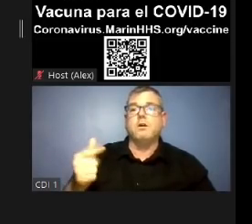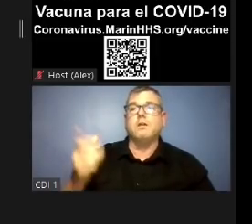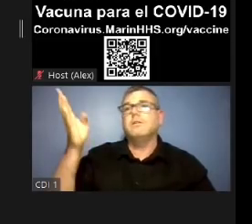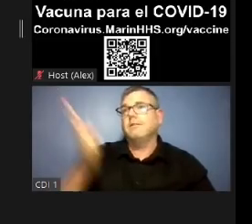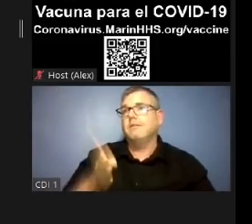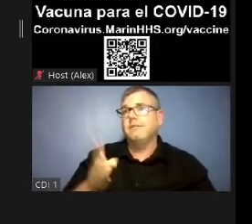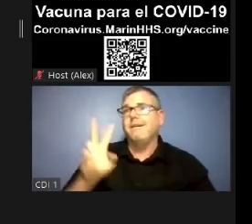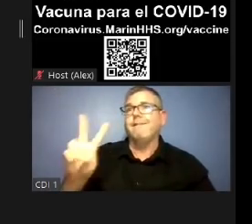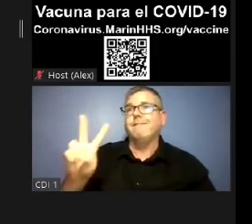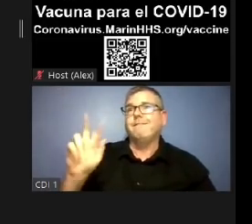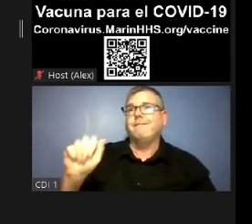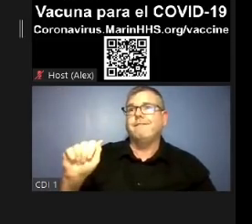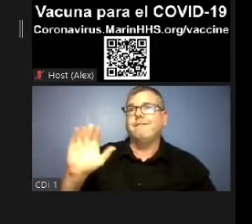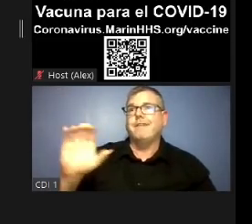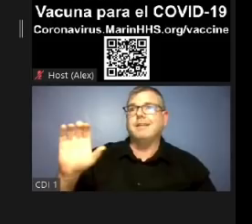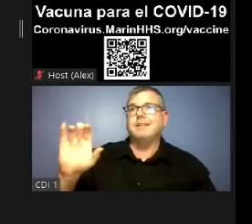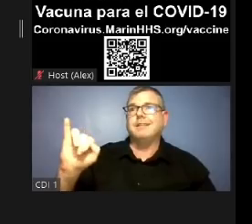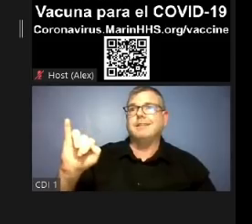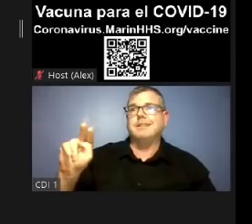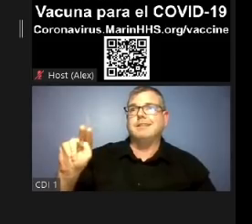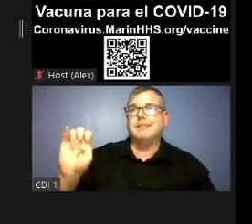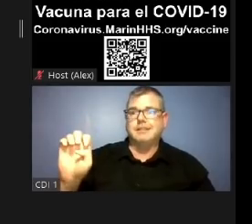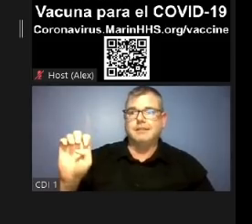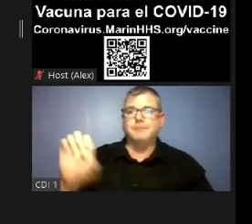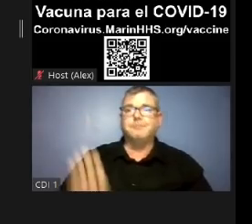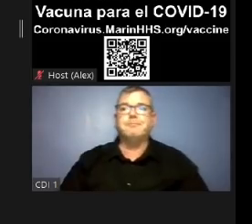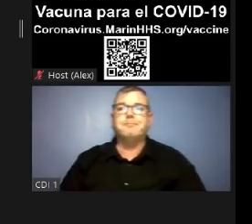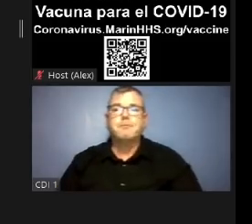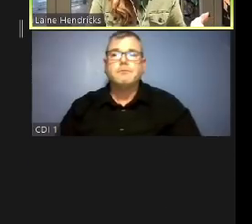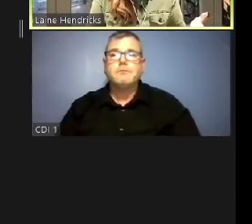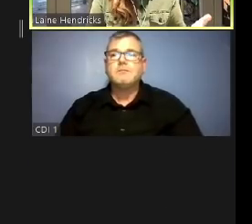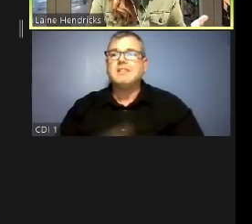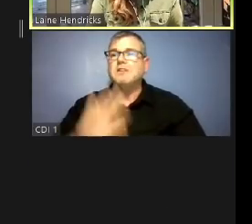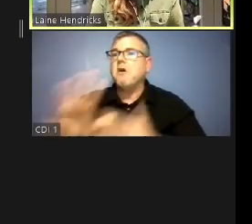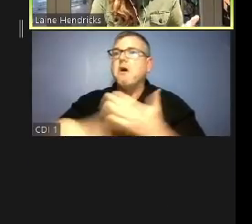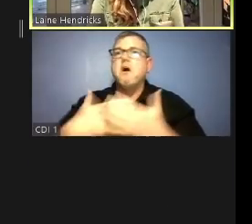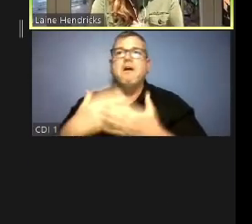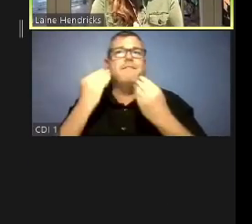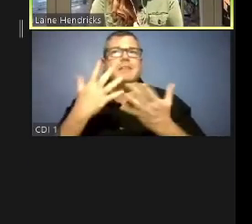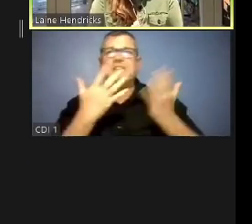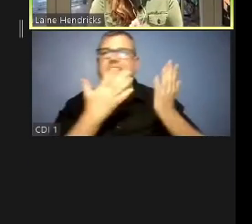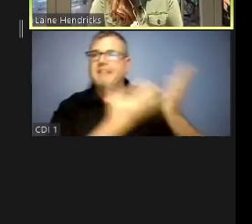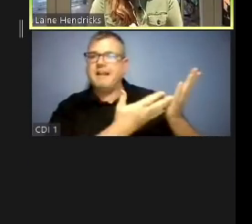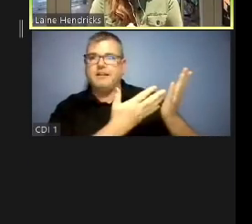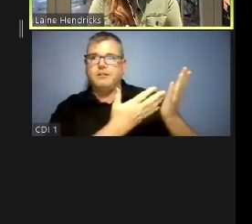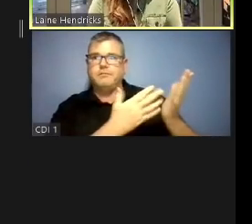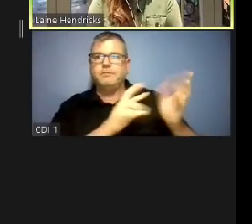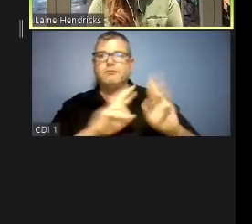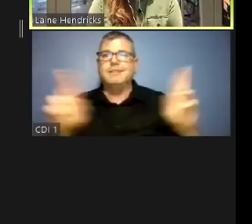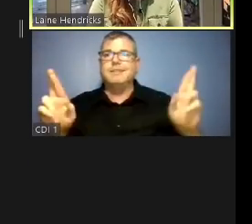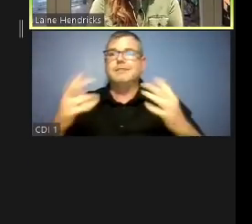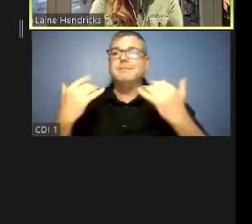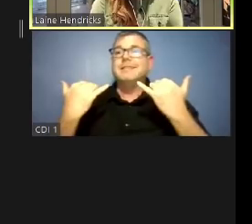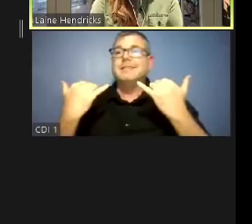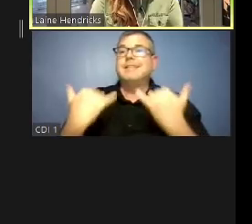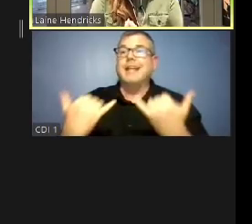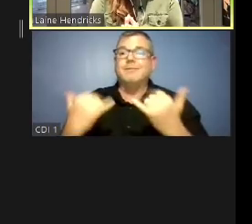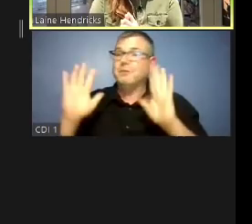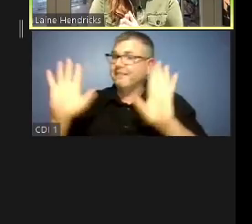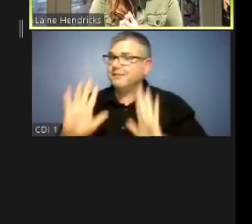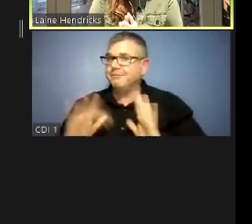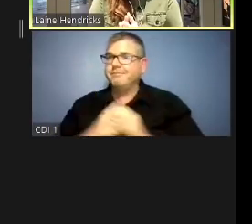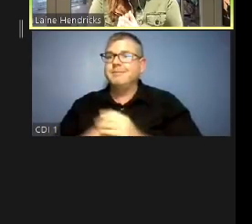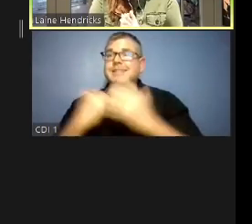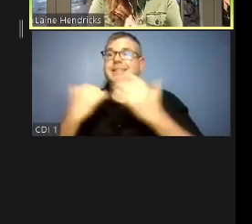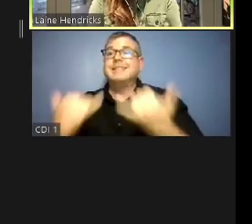that, I'm going to turn it over to our wonderful panelists from Kaiser Permanente San Rafael. We